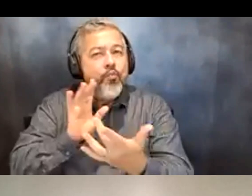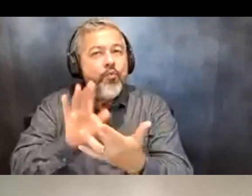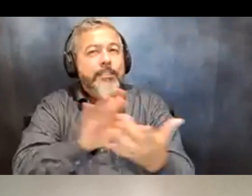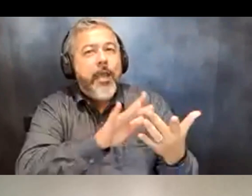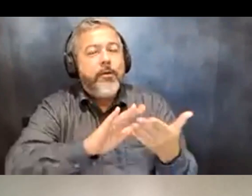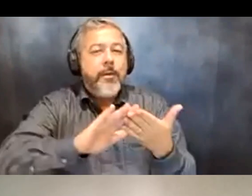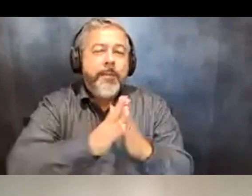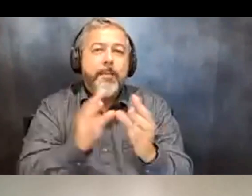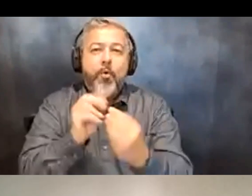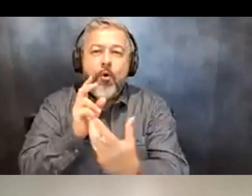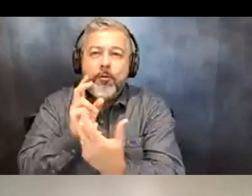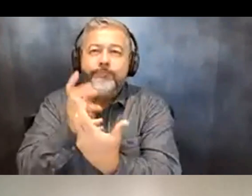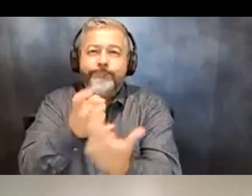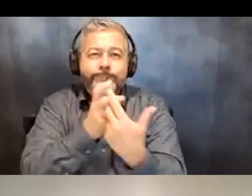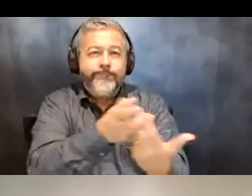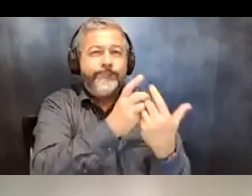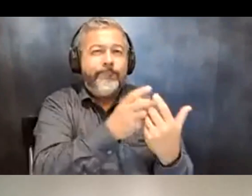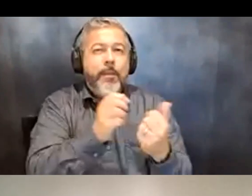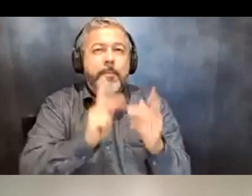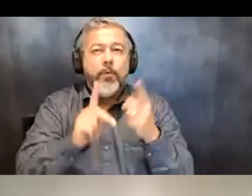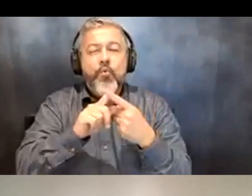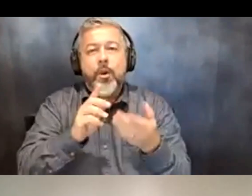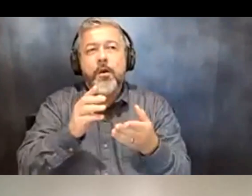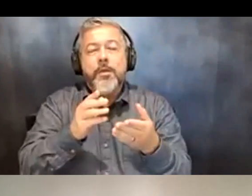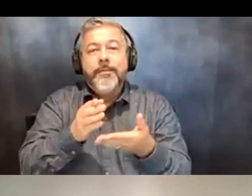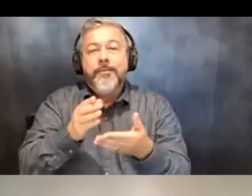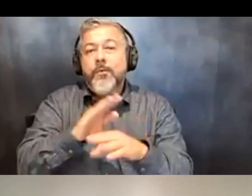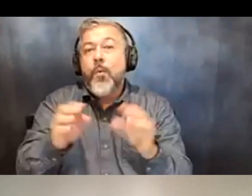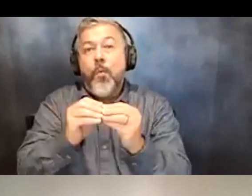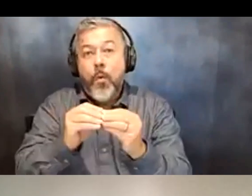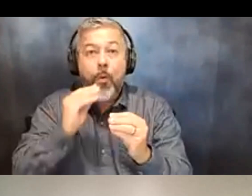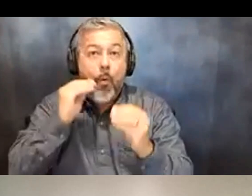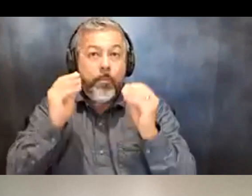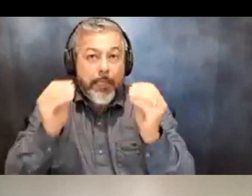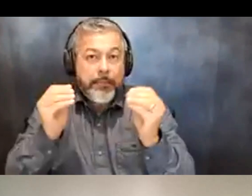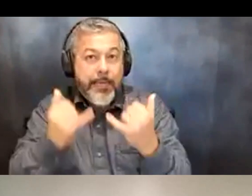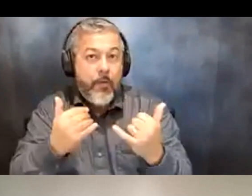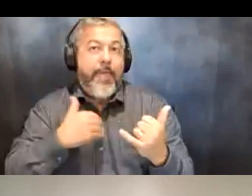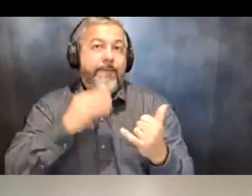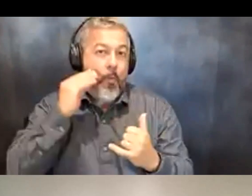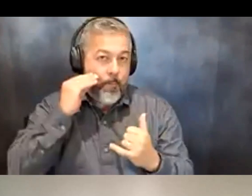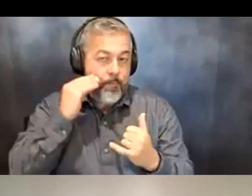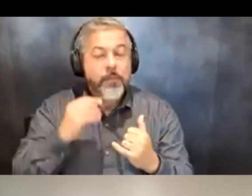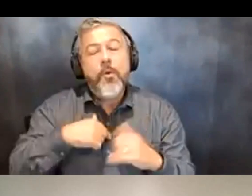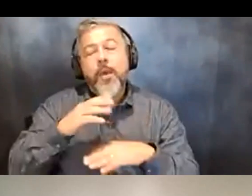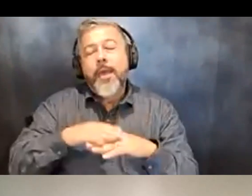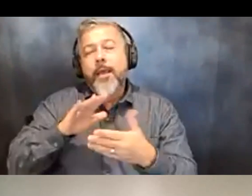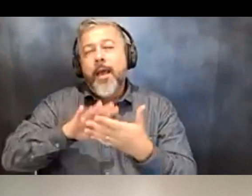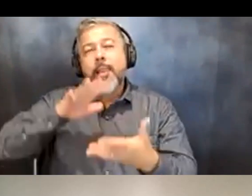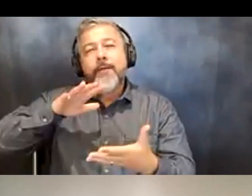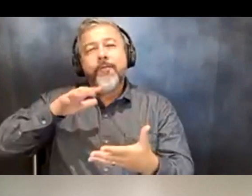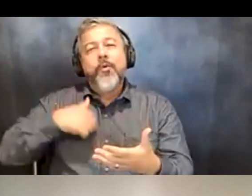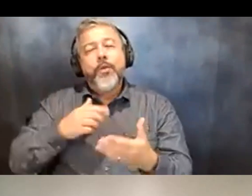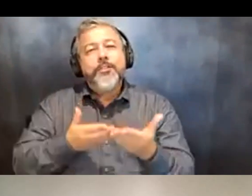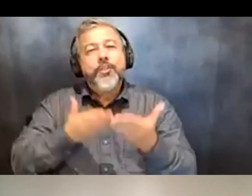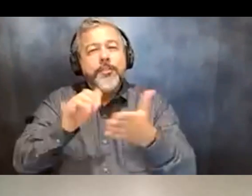in serving people coming out of homelessness. So just at a very high level, we're suggesting that